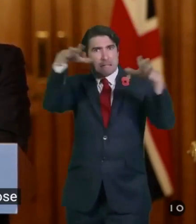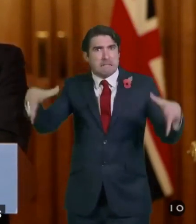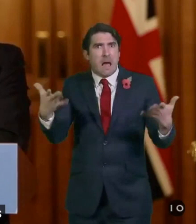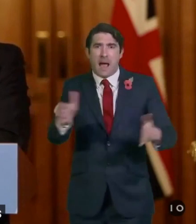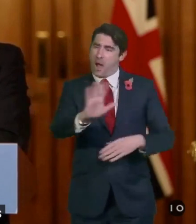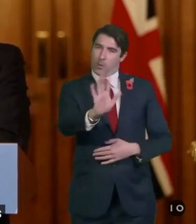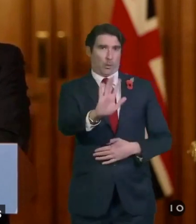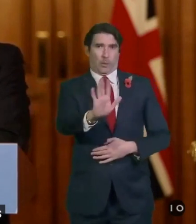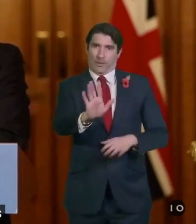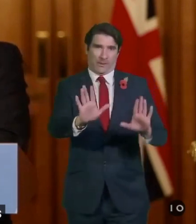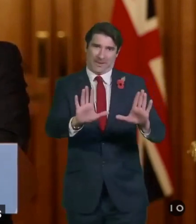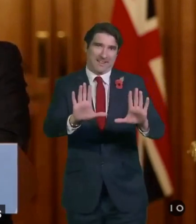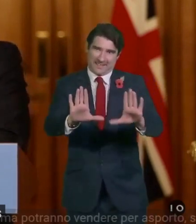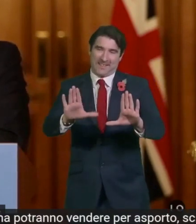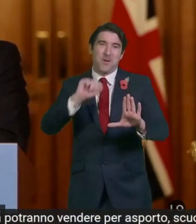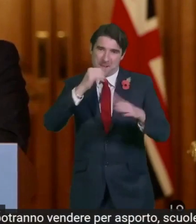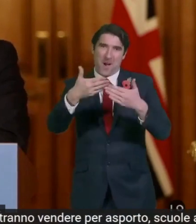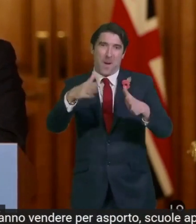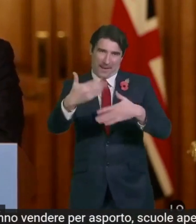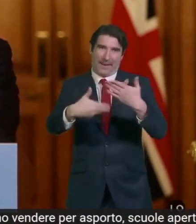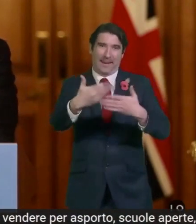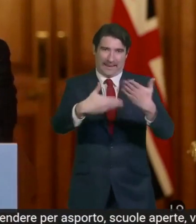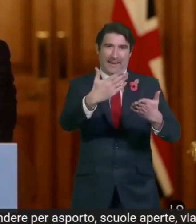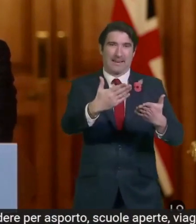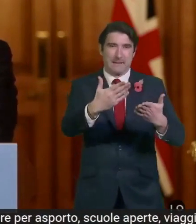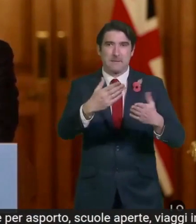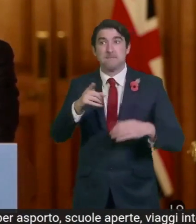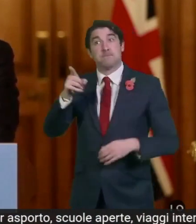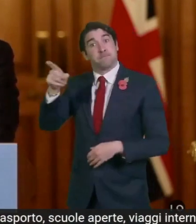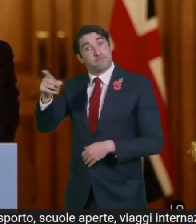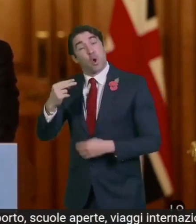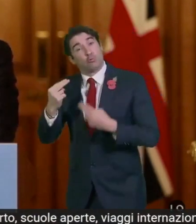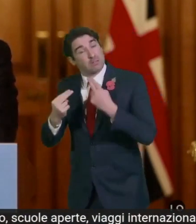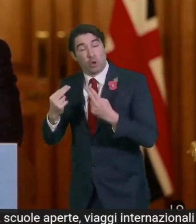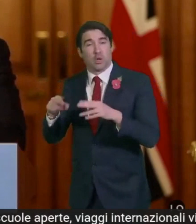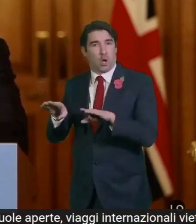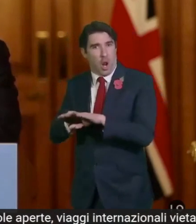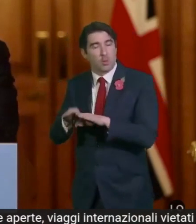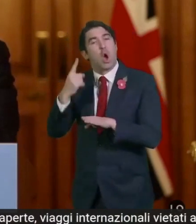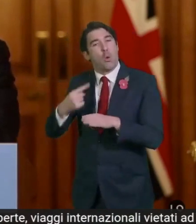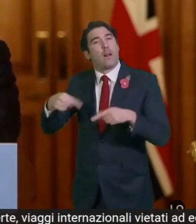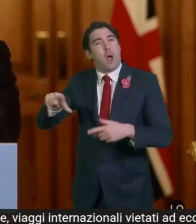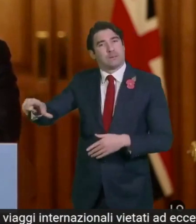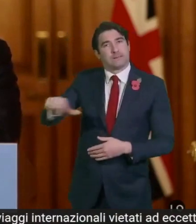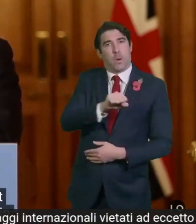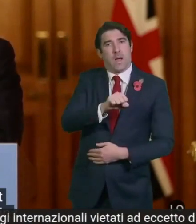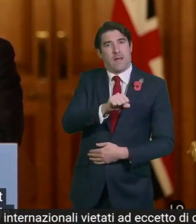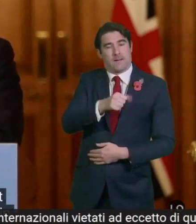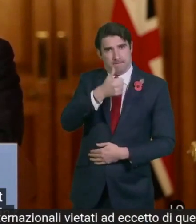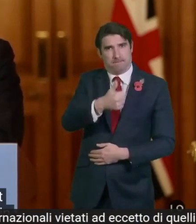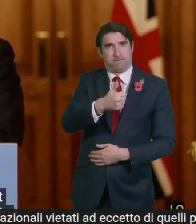services. Workplaces should stay open where people can't work from home, for example, in the construction